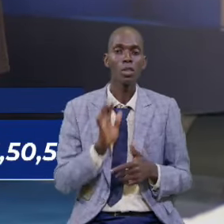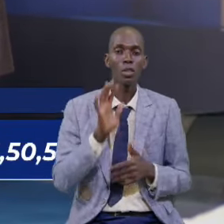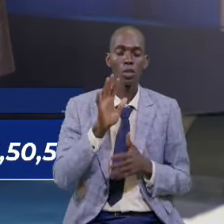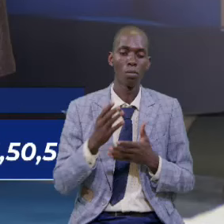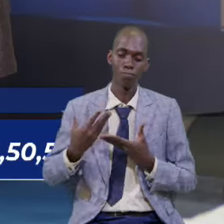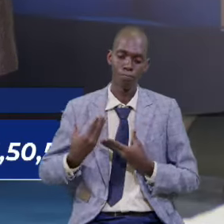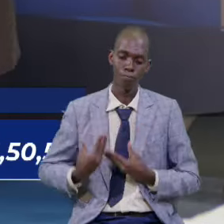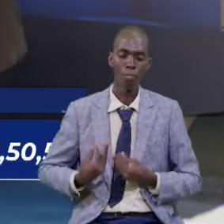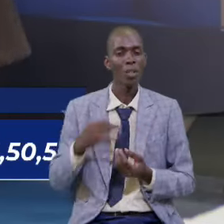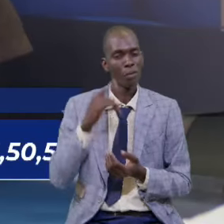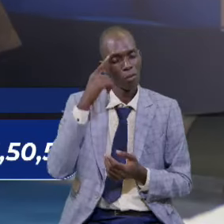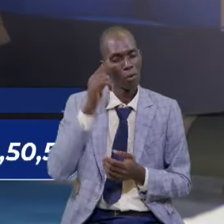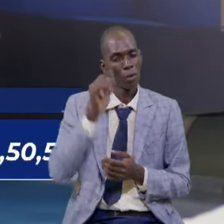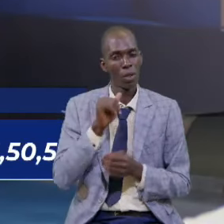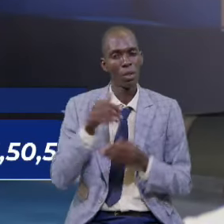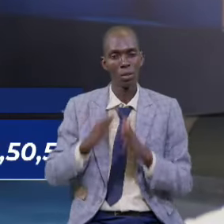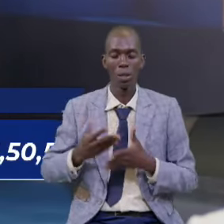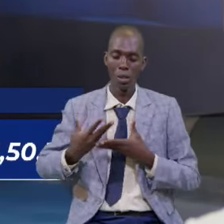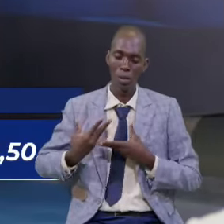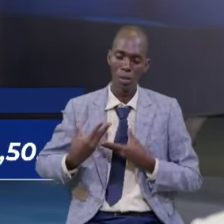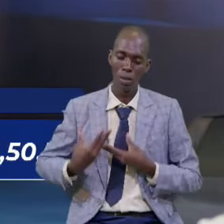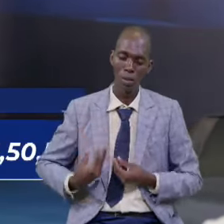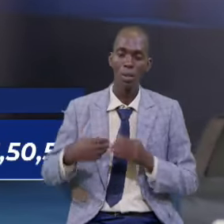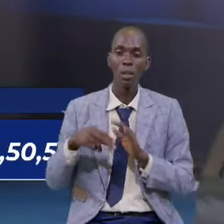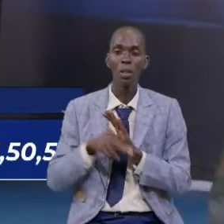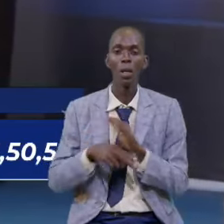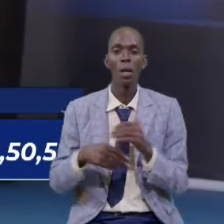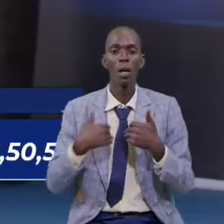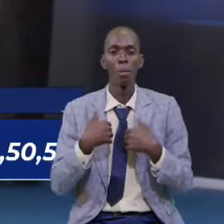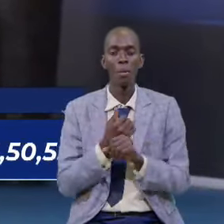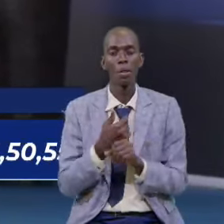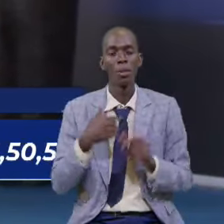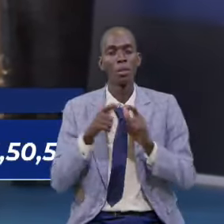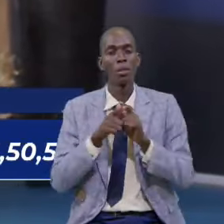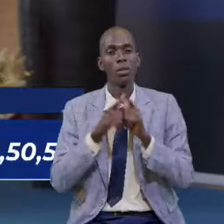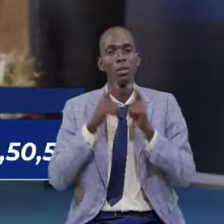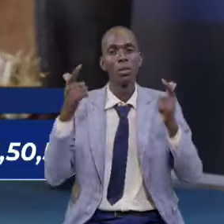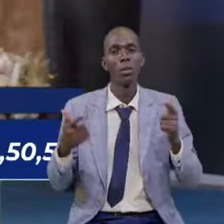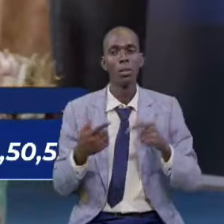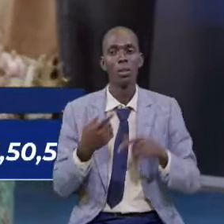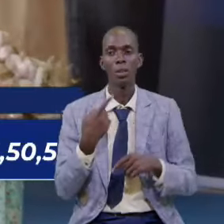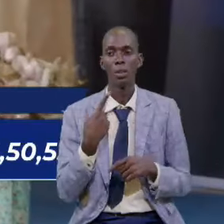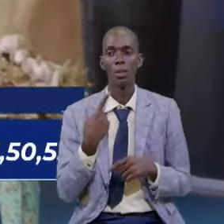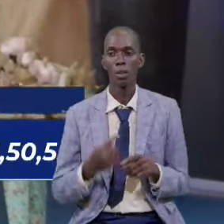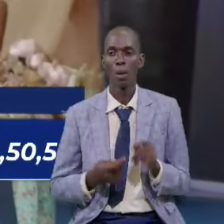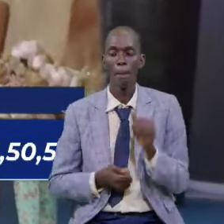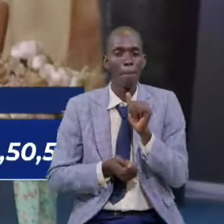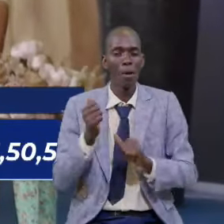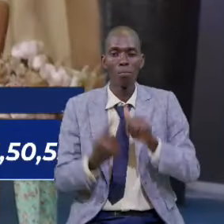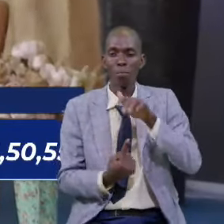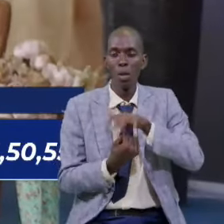your gentleness has made me great. The most popular story of